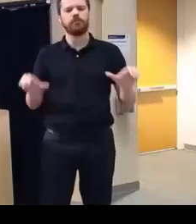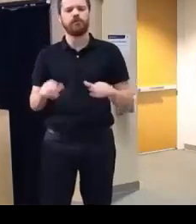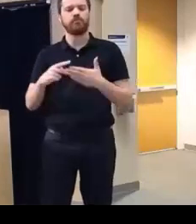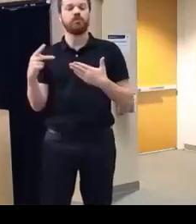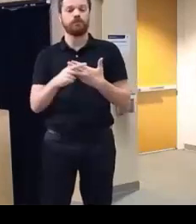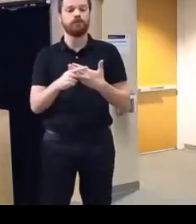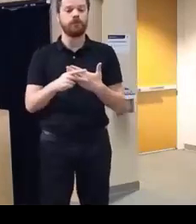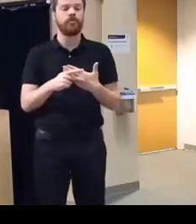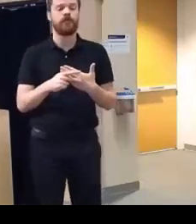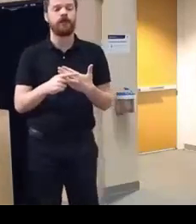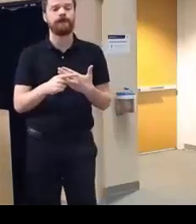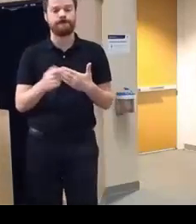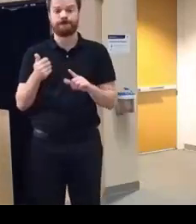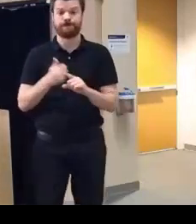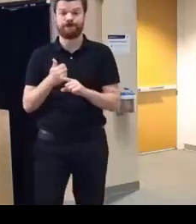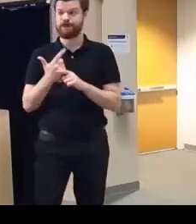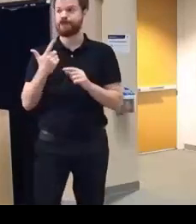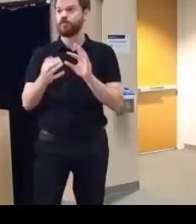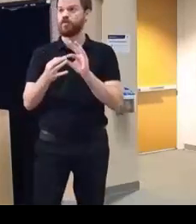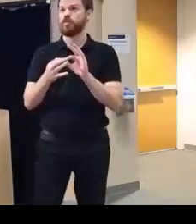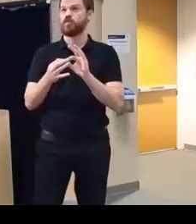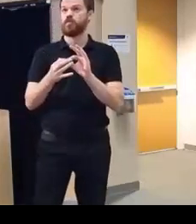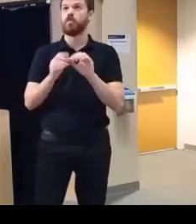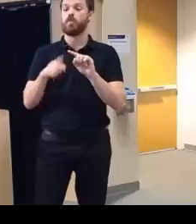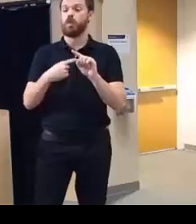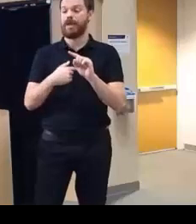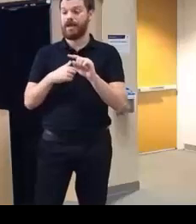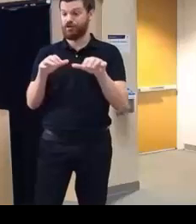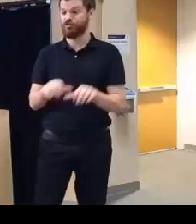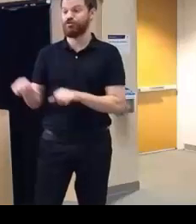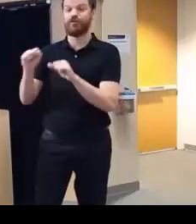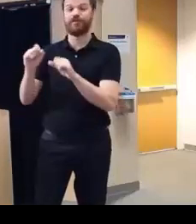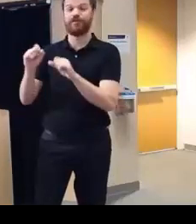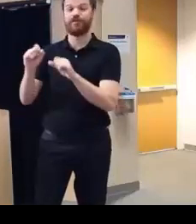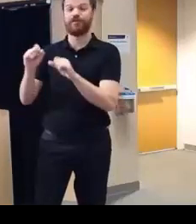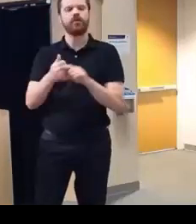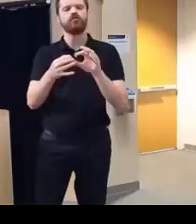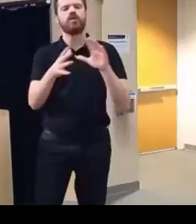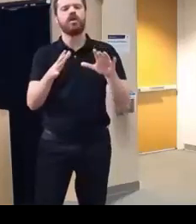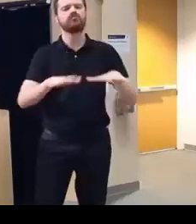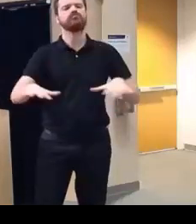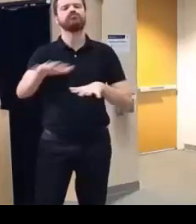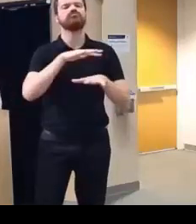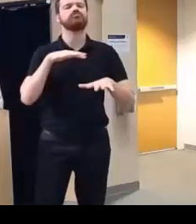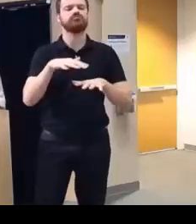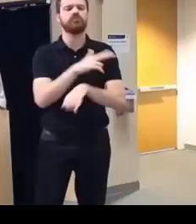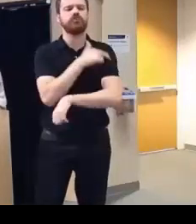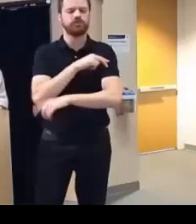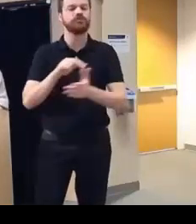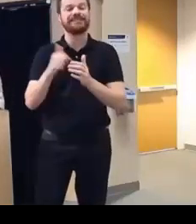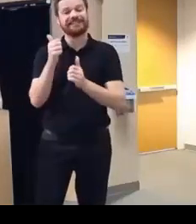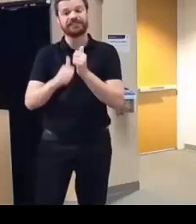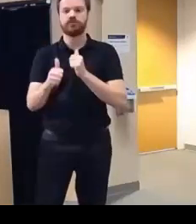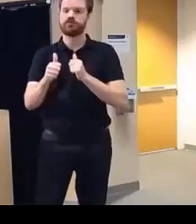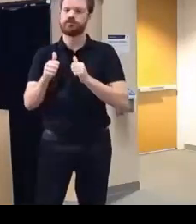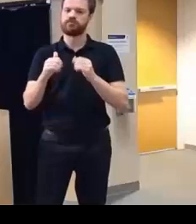that was just being rolled out when I kind of took over throughout the hospital. And each unit has